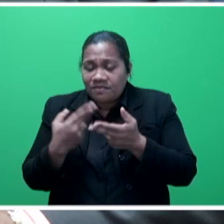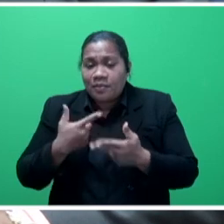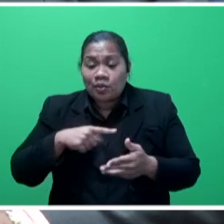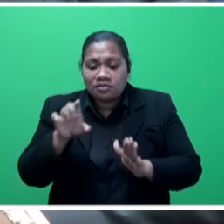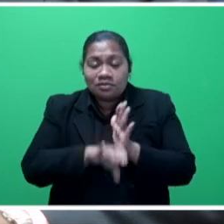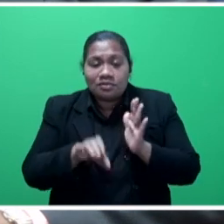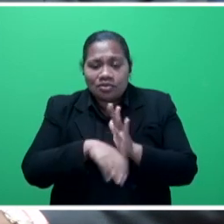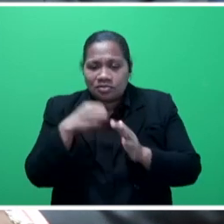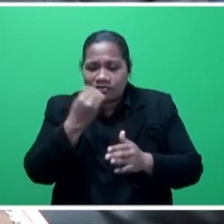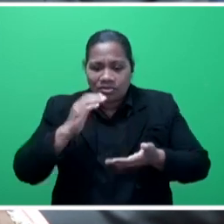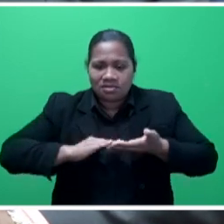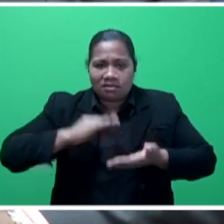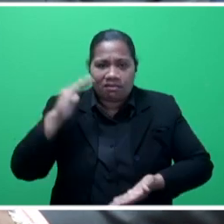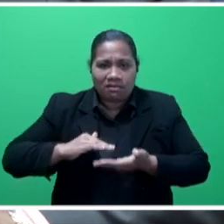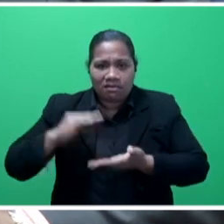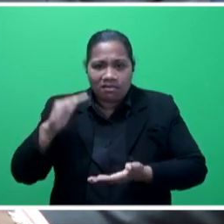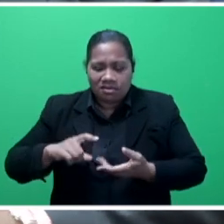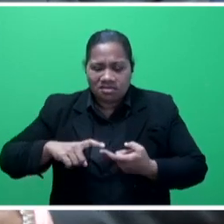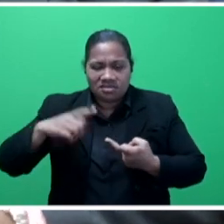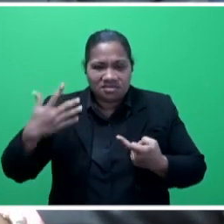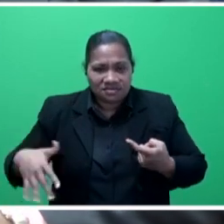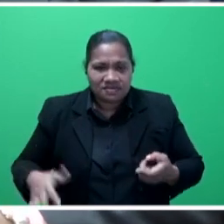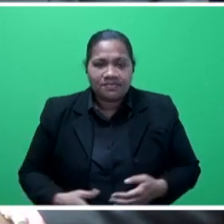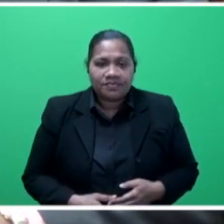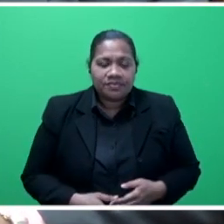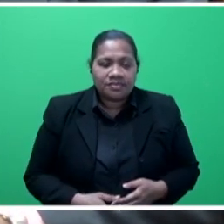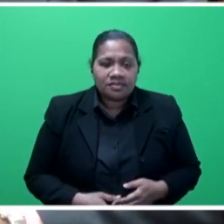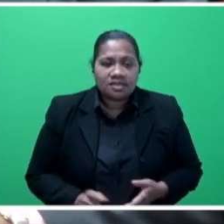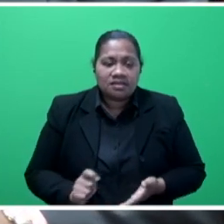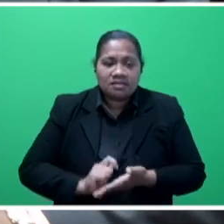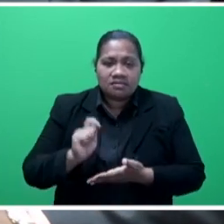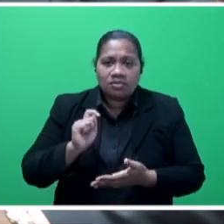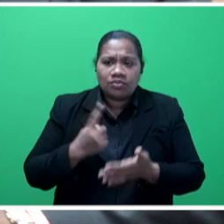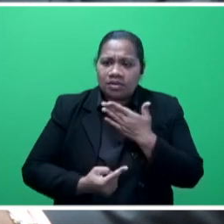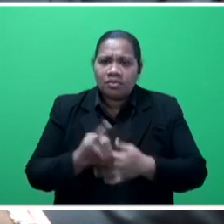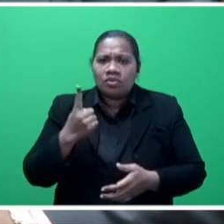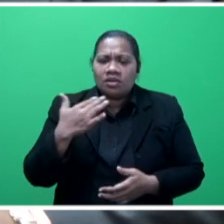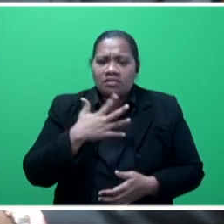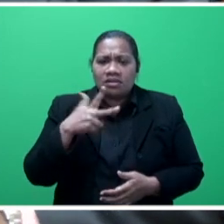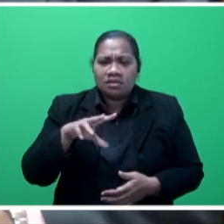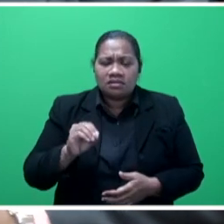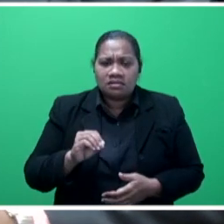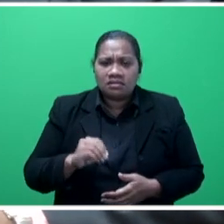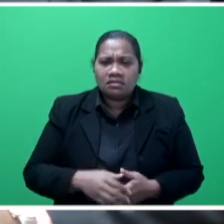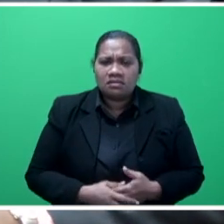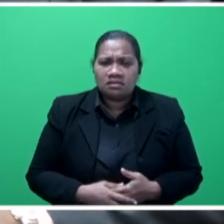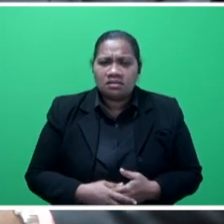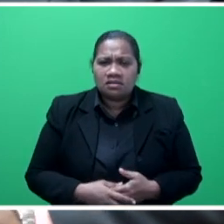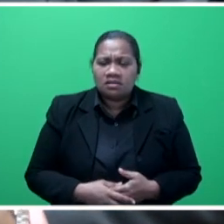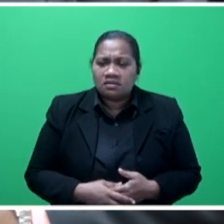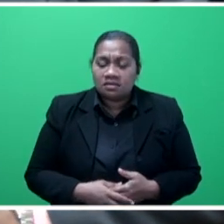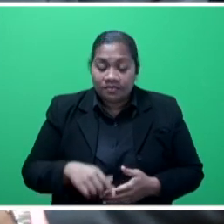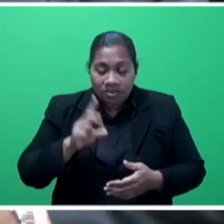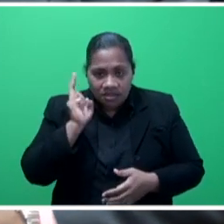30,000 tertiary students will also receive $180 in 2 installments. This is yet another assistance